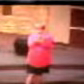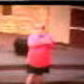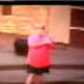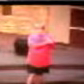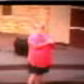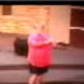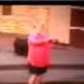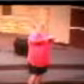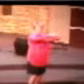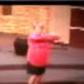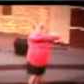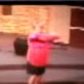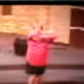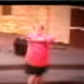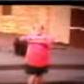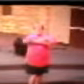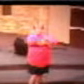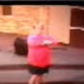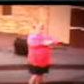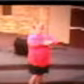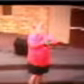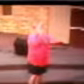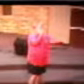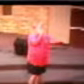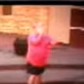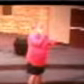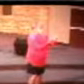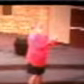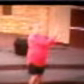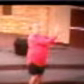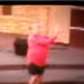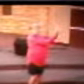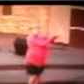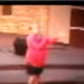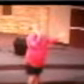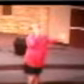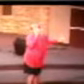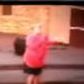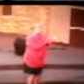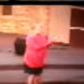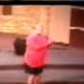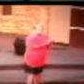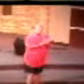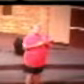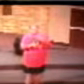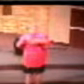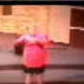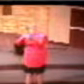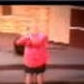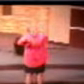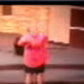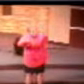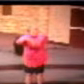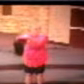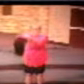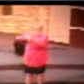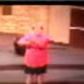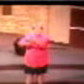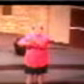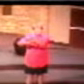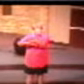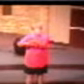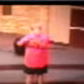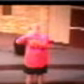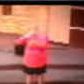and the grills were out there, and smoke was coming up off the grill, and people were back in the kitchen chopping onions and lettuce and